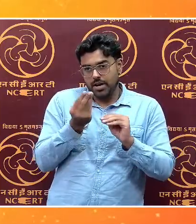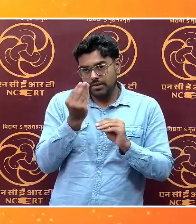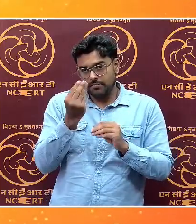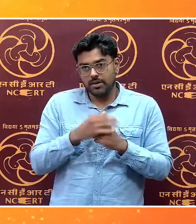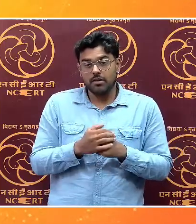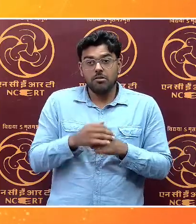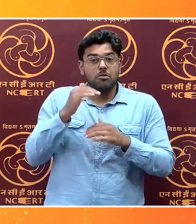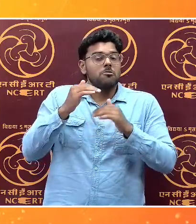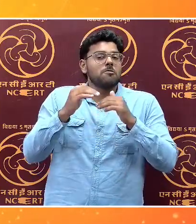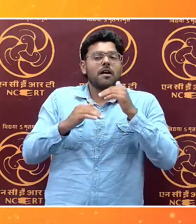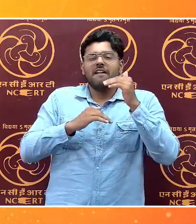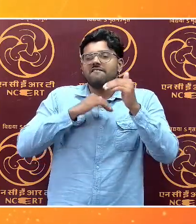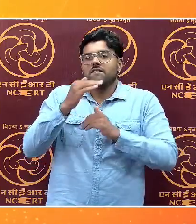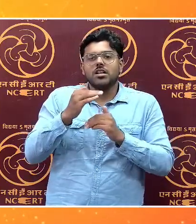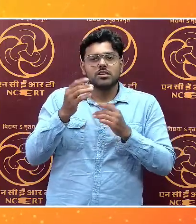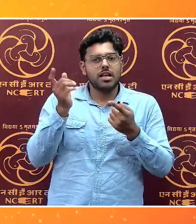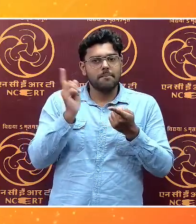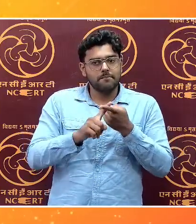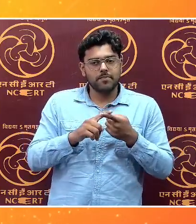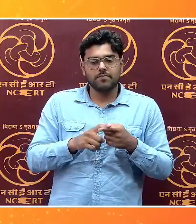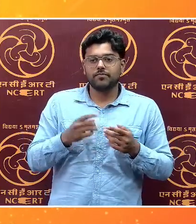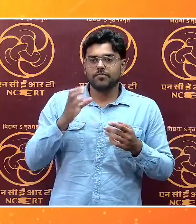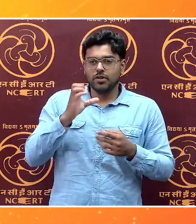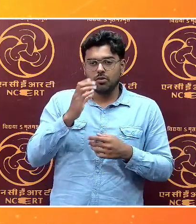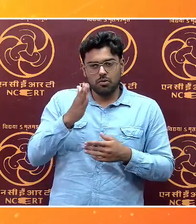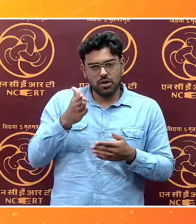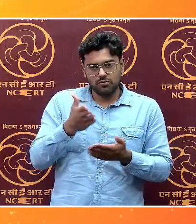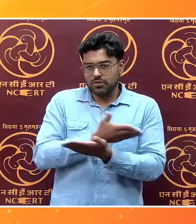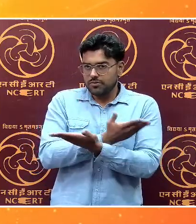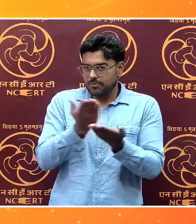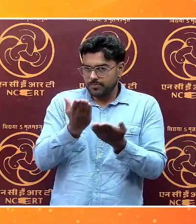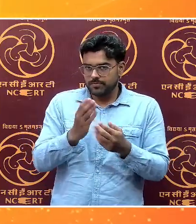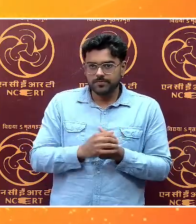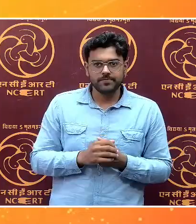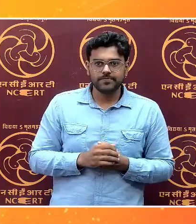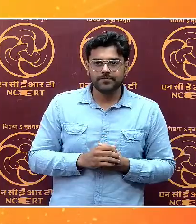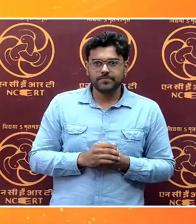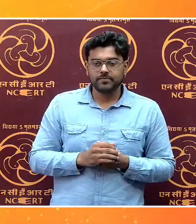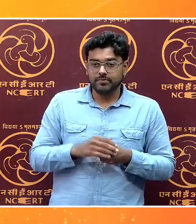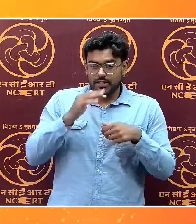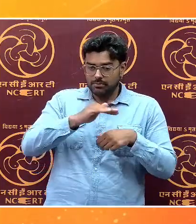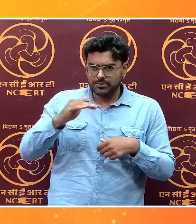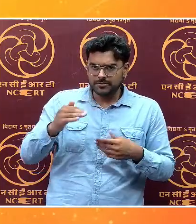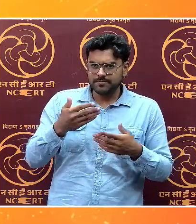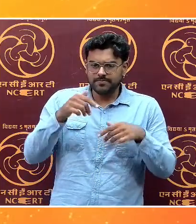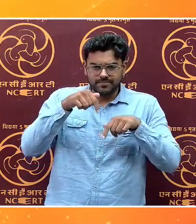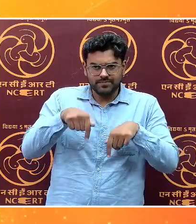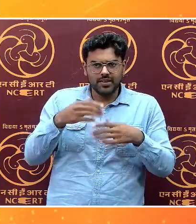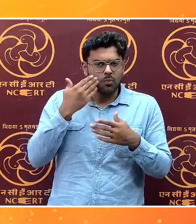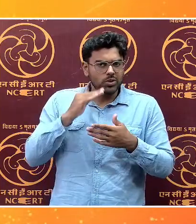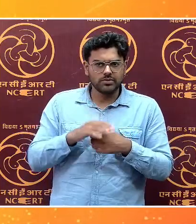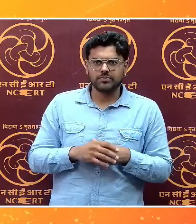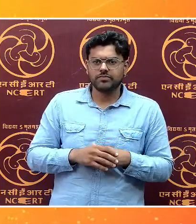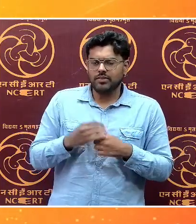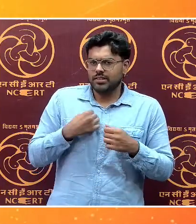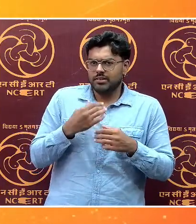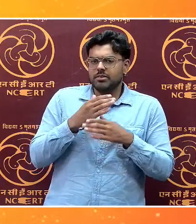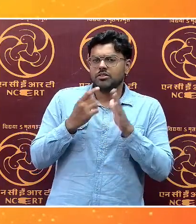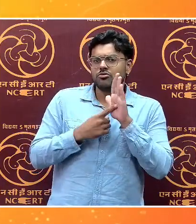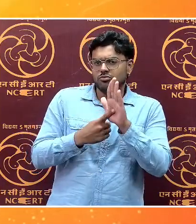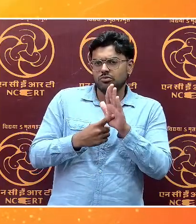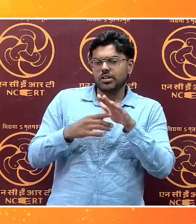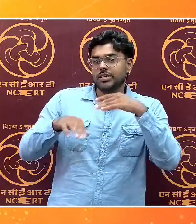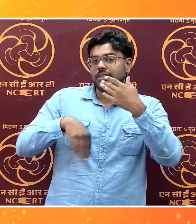are advanced learners. So congratulations to all of you. And my dear children, after that I just want to show